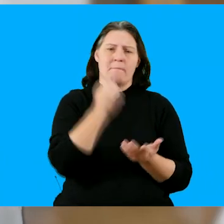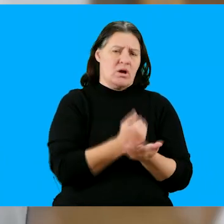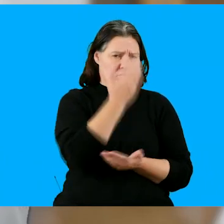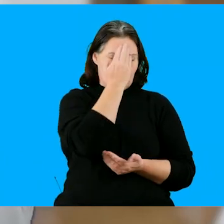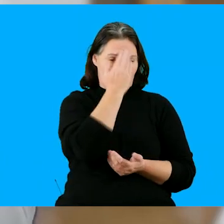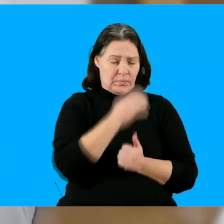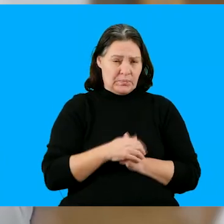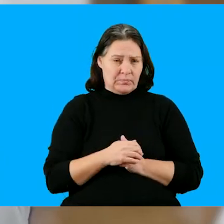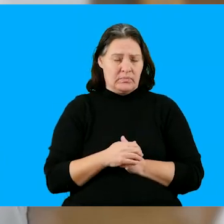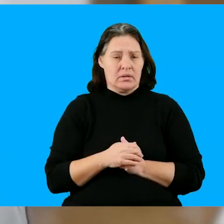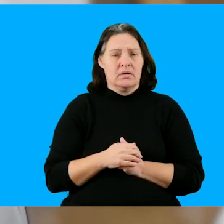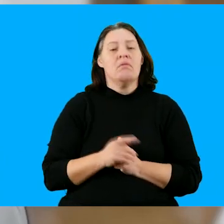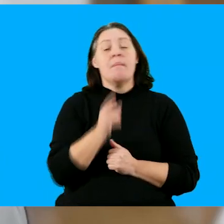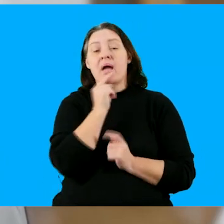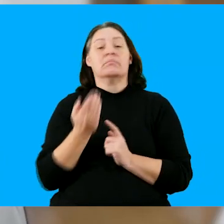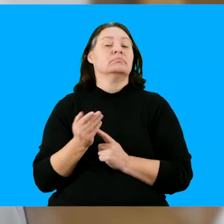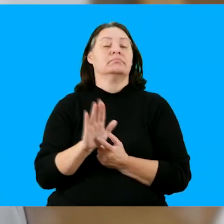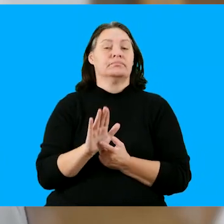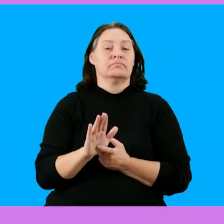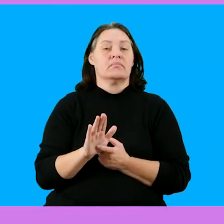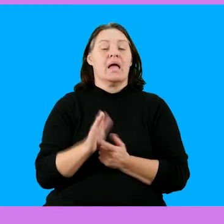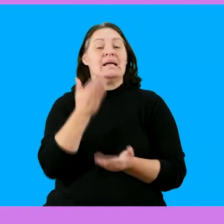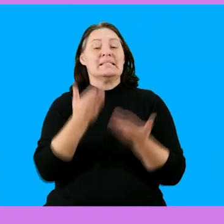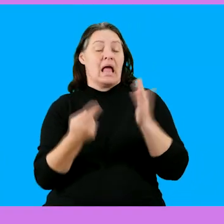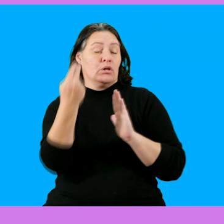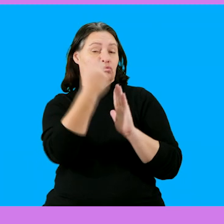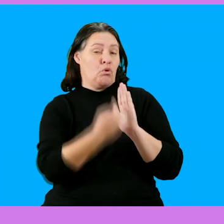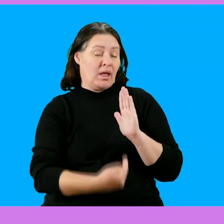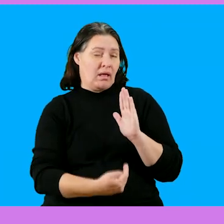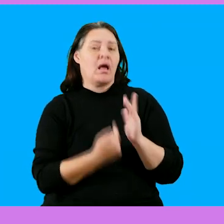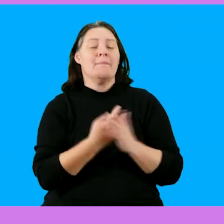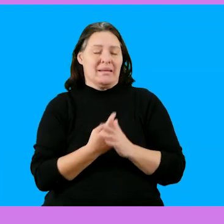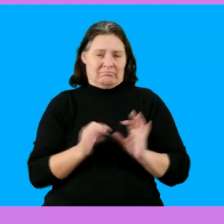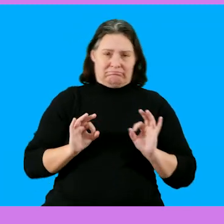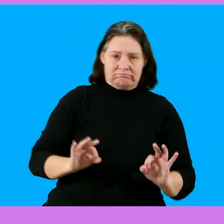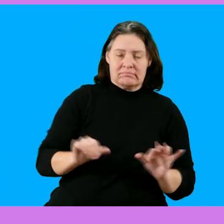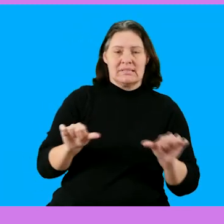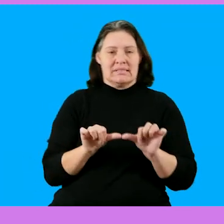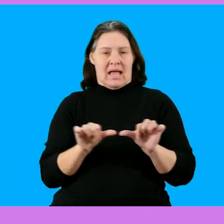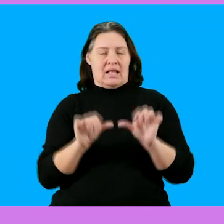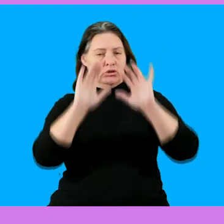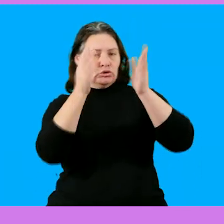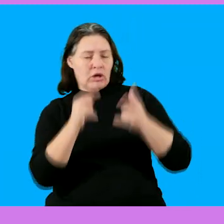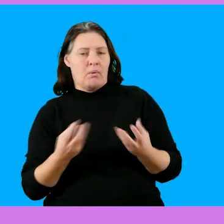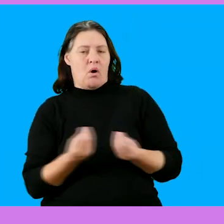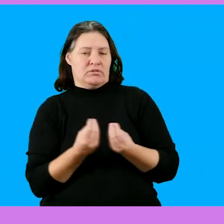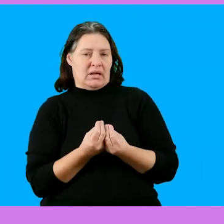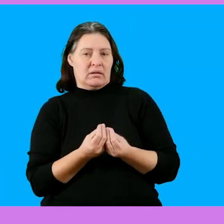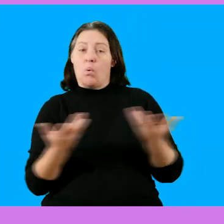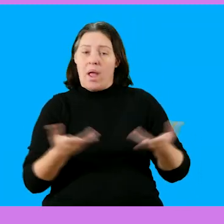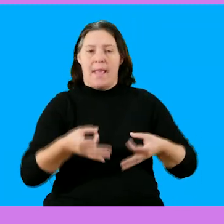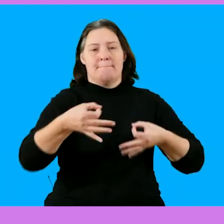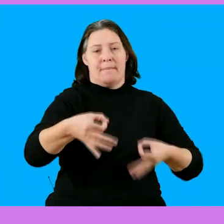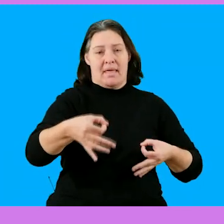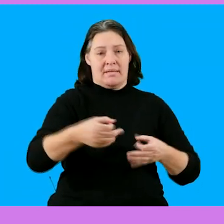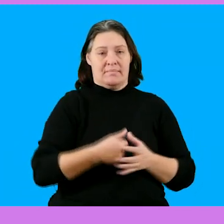should know by now. Okay, so I've indicated here that scale drawings represent the actual size, right, and shape of an object on